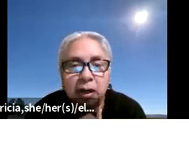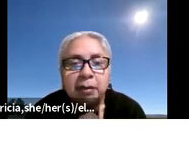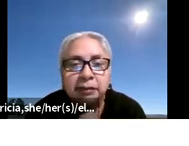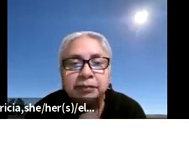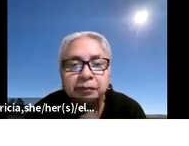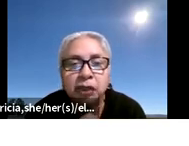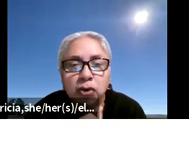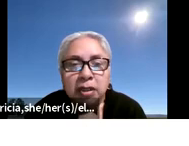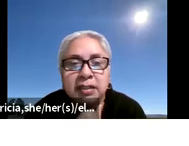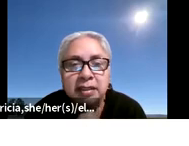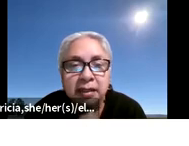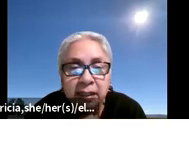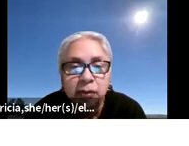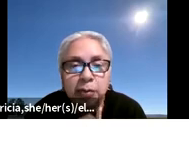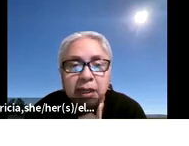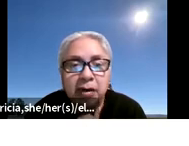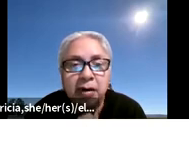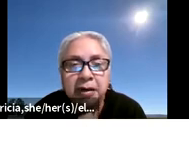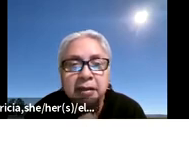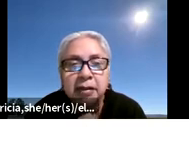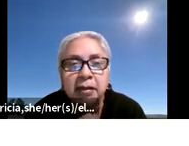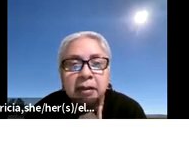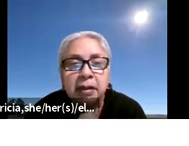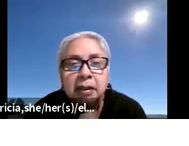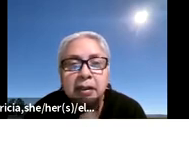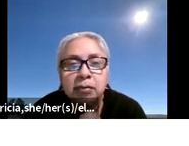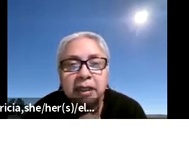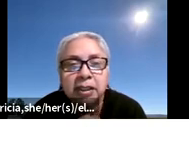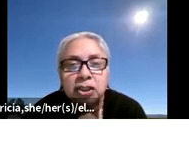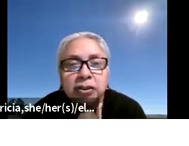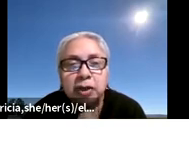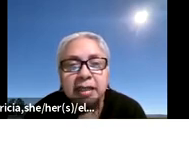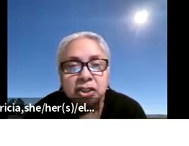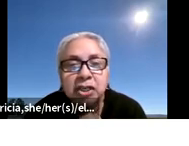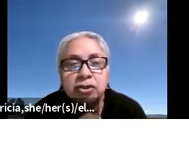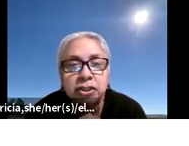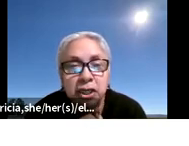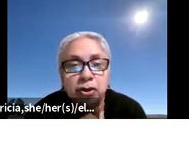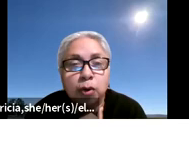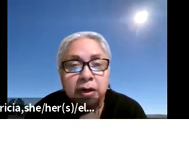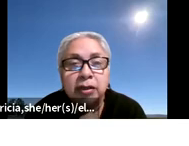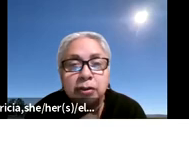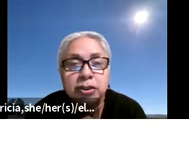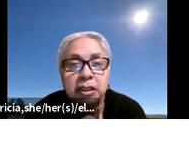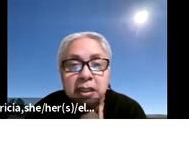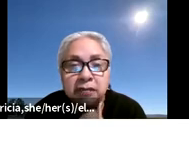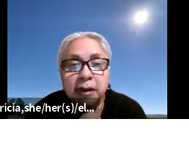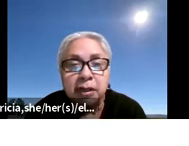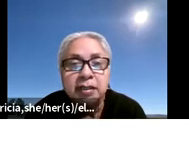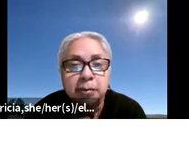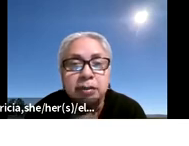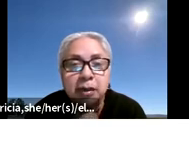vicarious trauma. Courtney says, I think it will be hard. Rachel, transgender and genderqueer inclusion